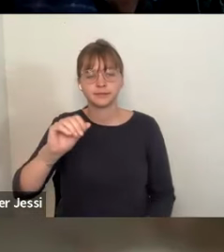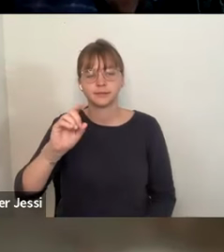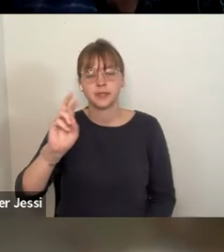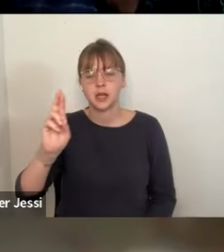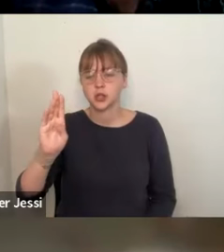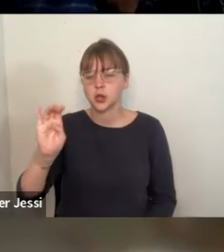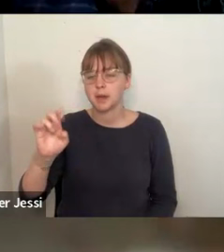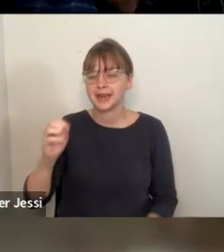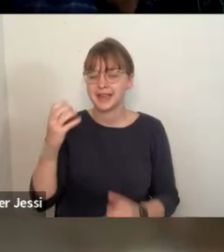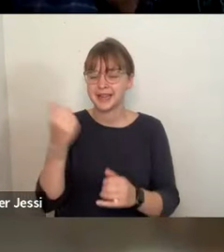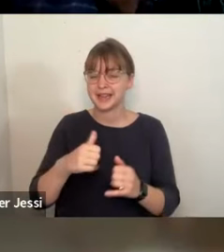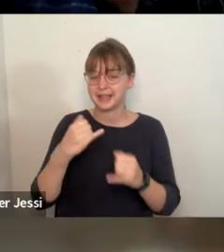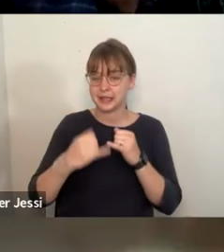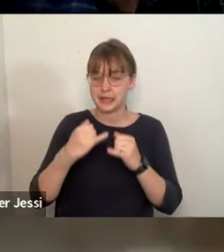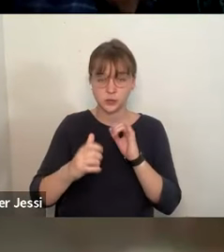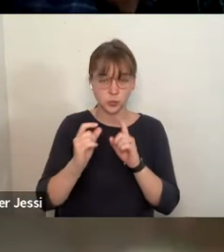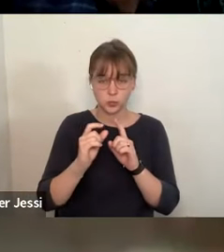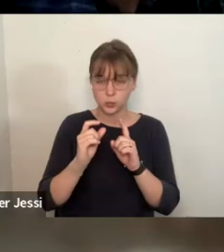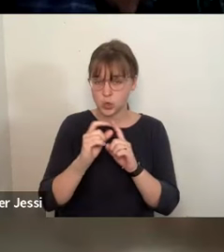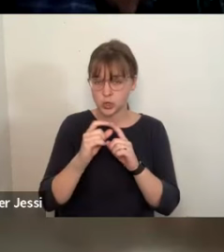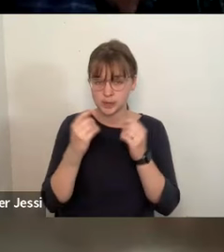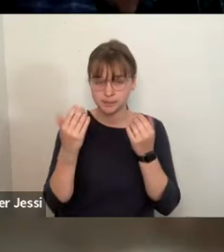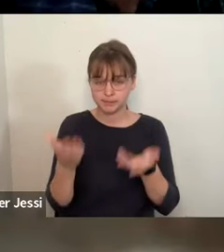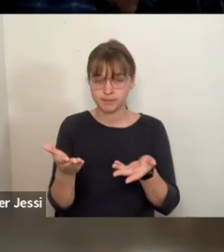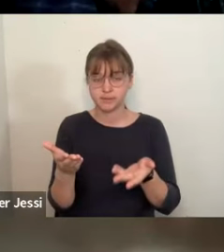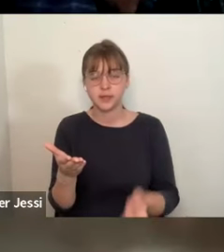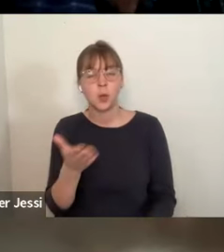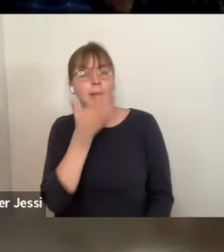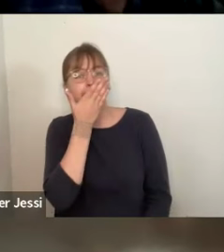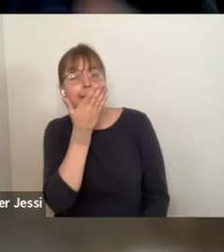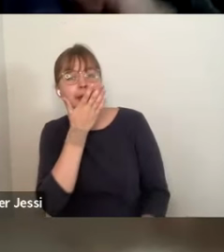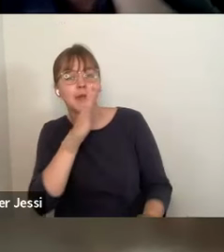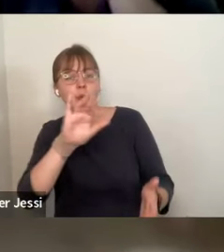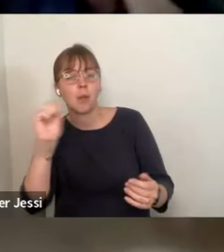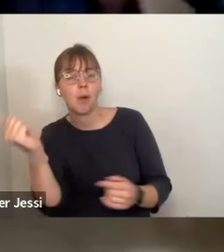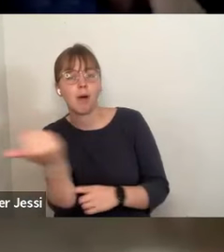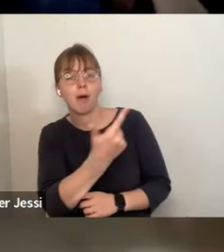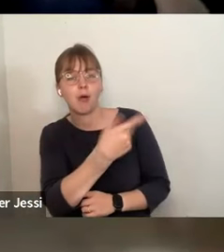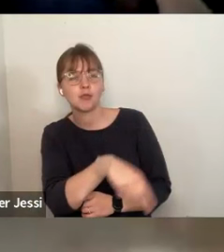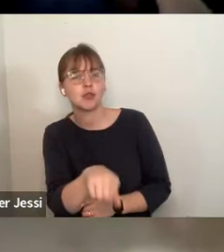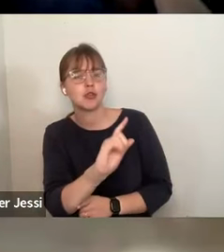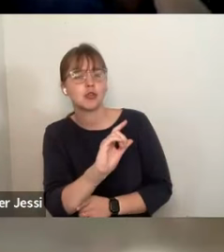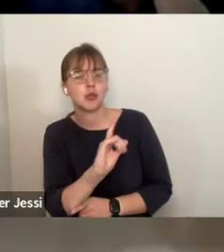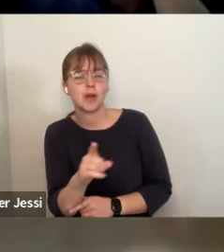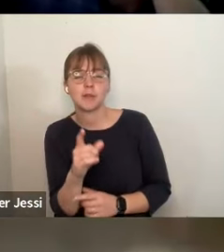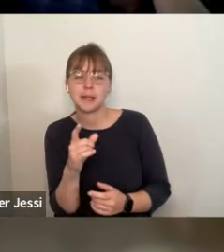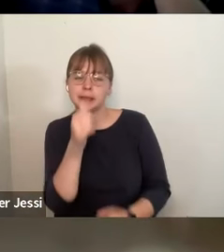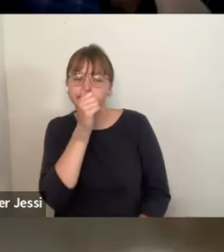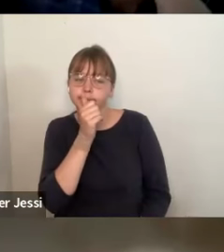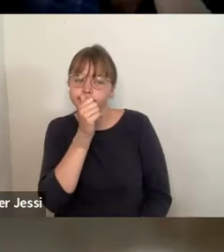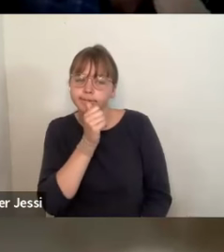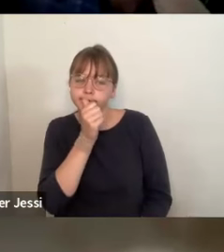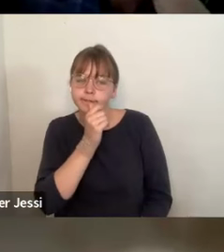any last words or anything? Just thank you all. It was you've been tormented for 4 hours